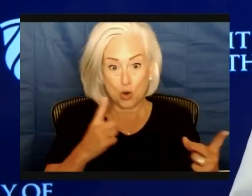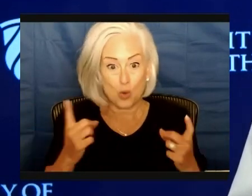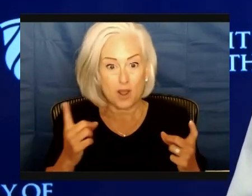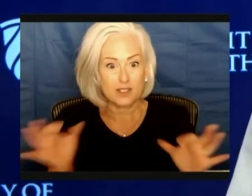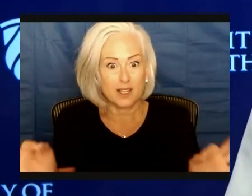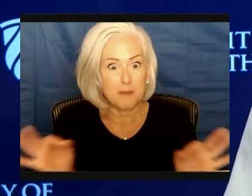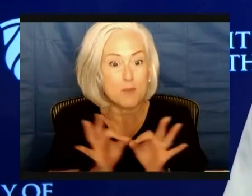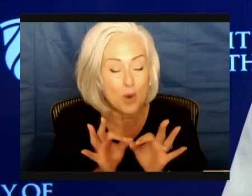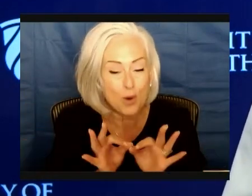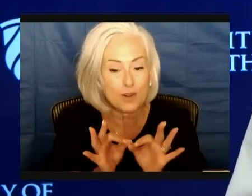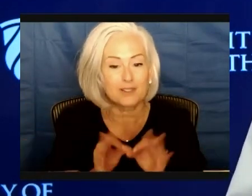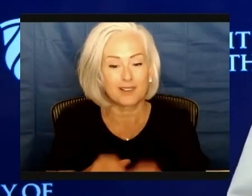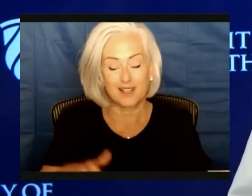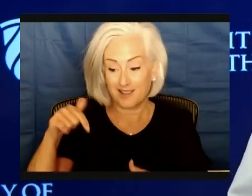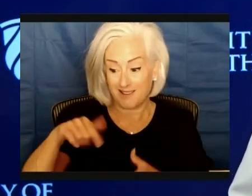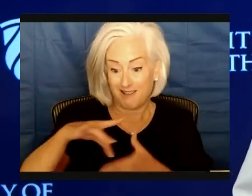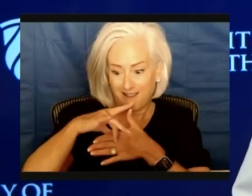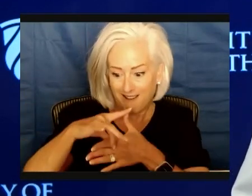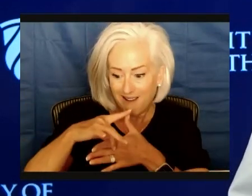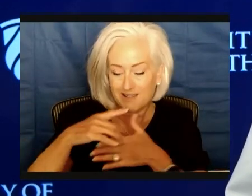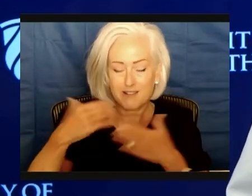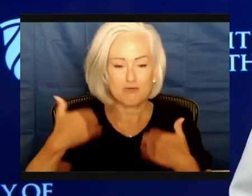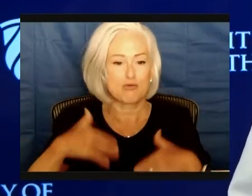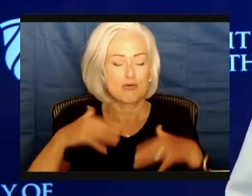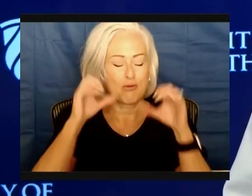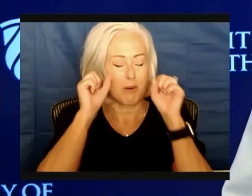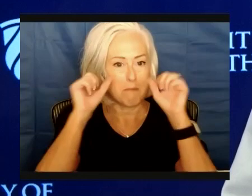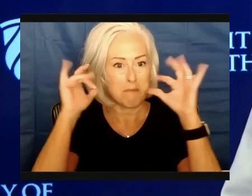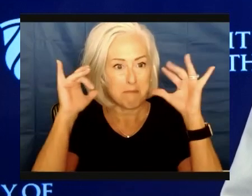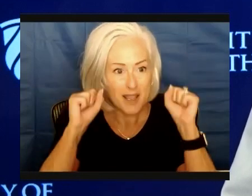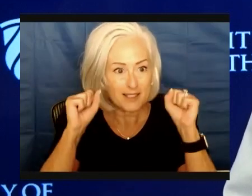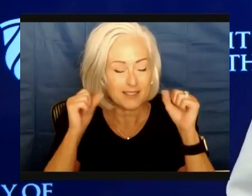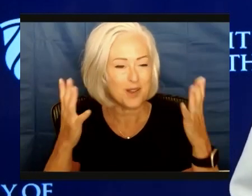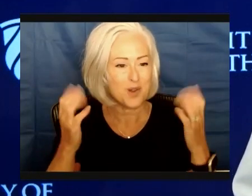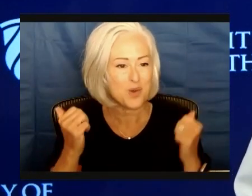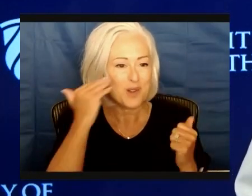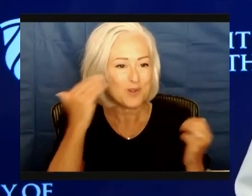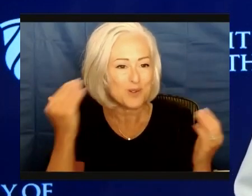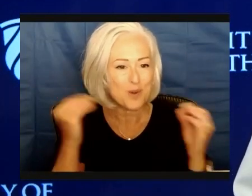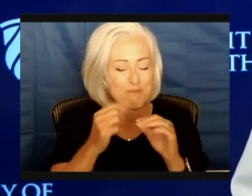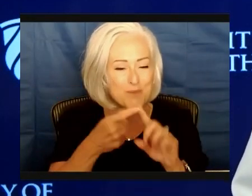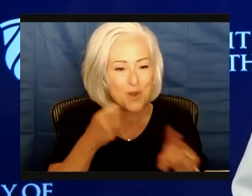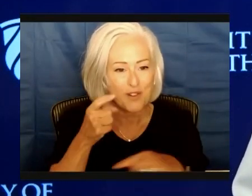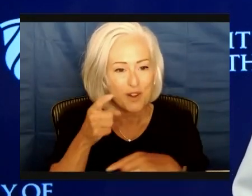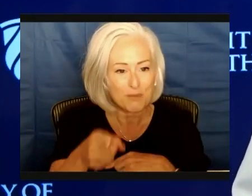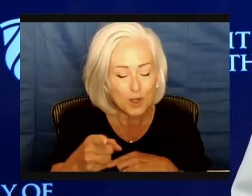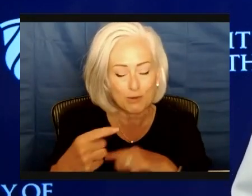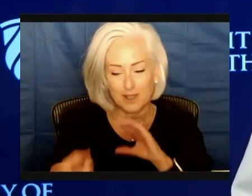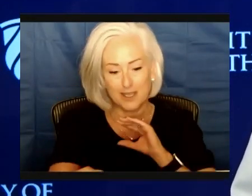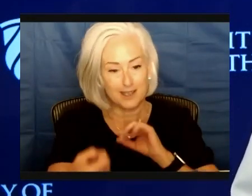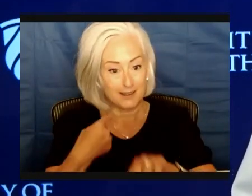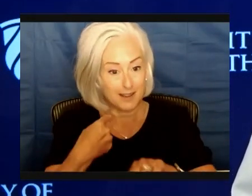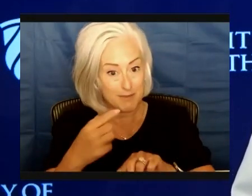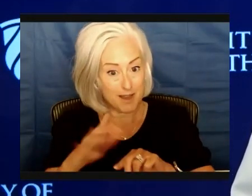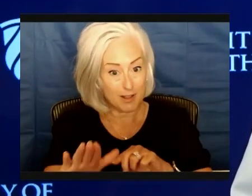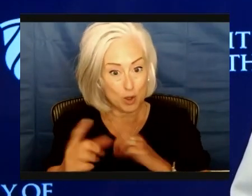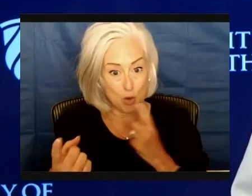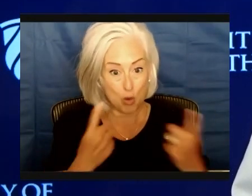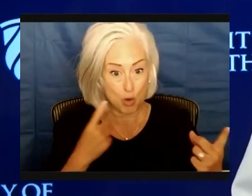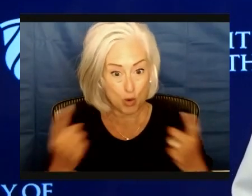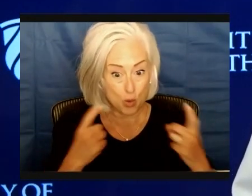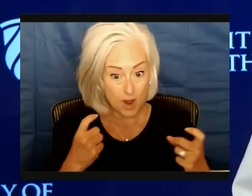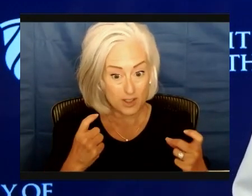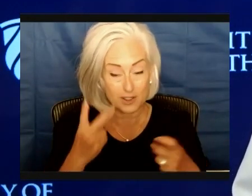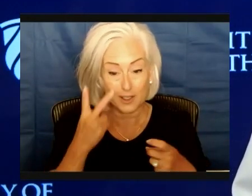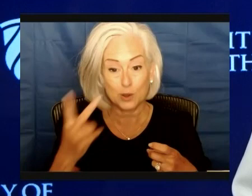amazing. We want to hear from you. Get your questions sent in to us on YouTube, Facebook, and the Medical News Network. You find links to those right here